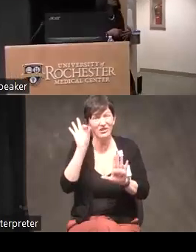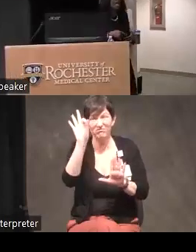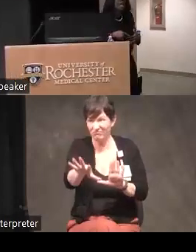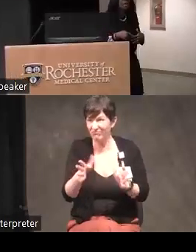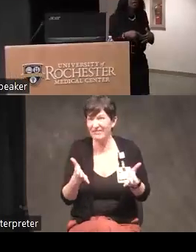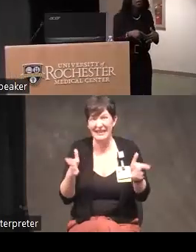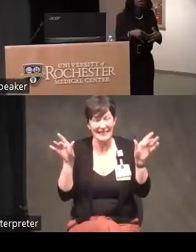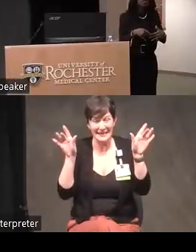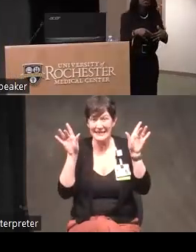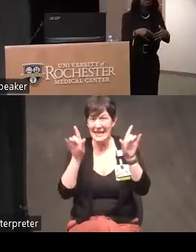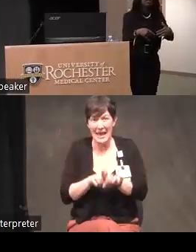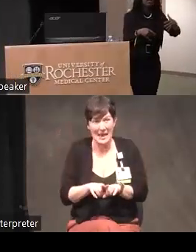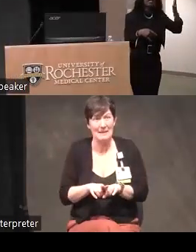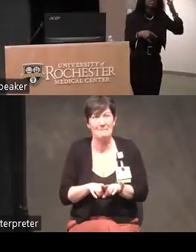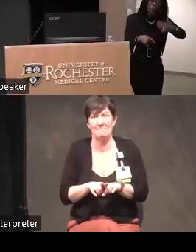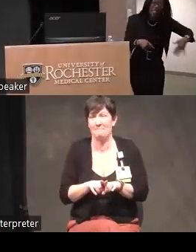the same